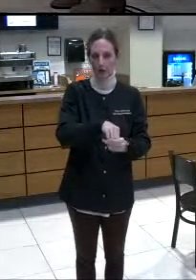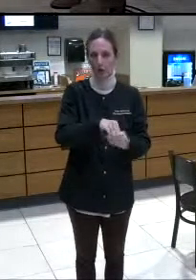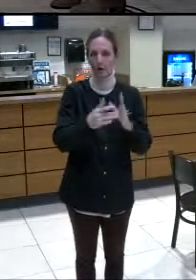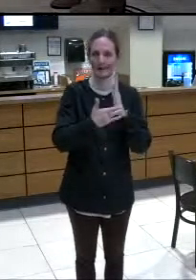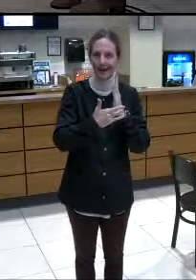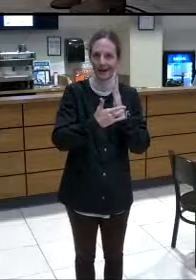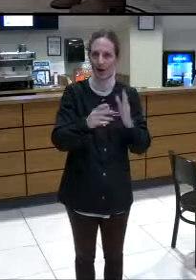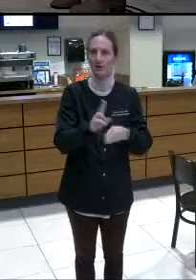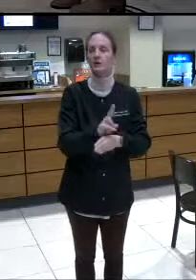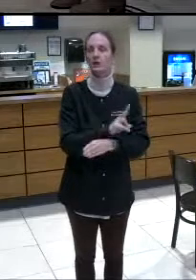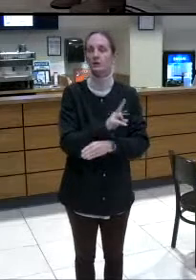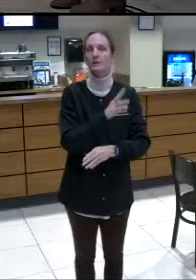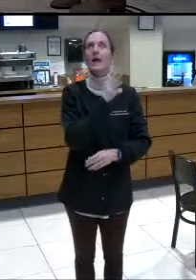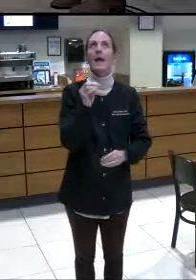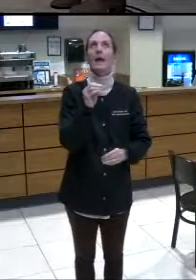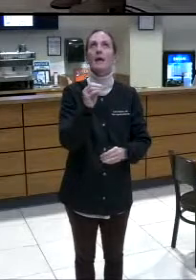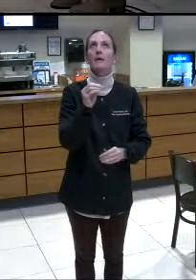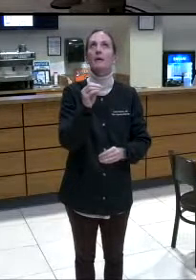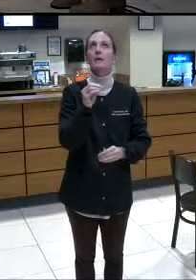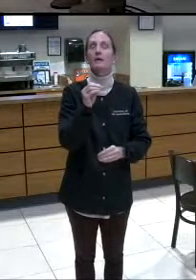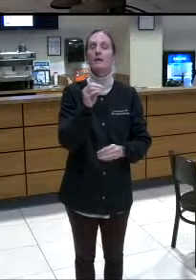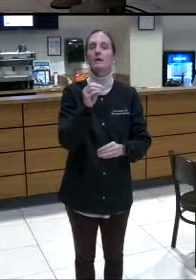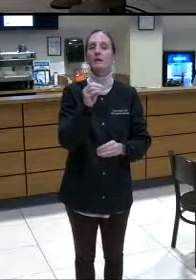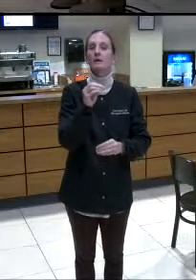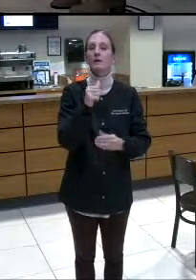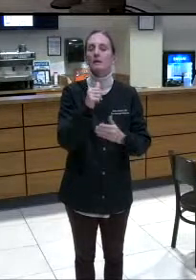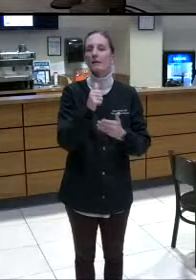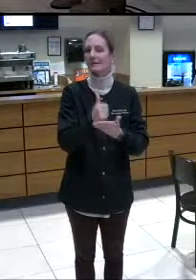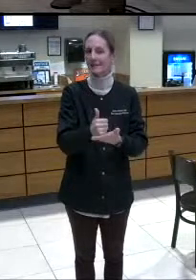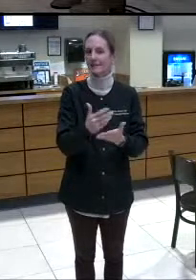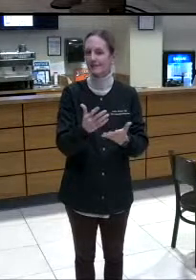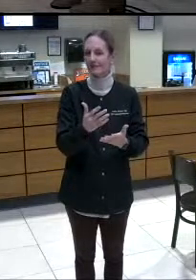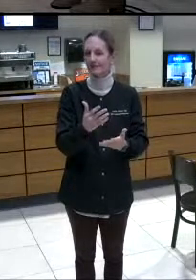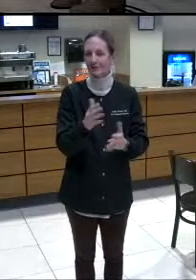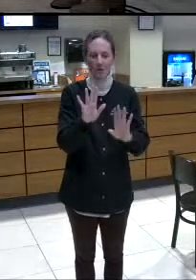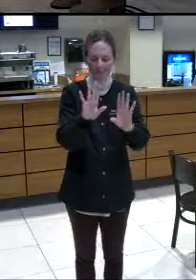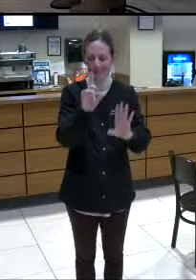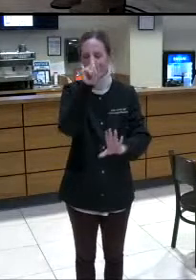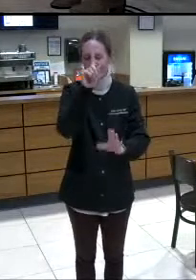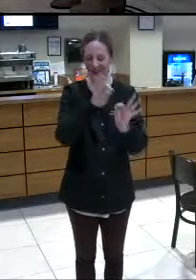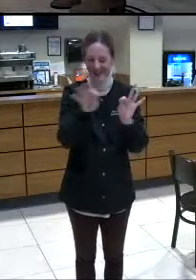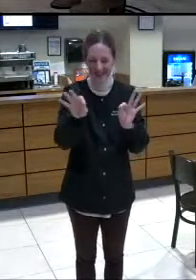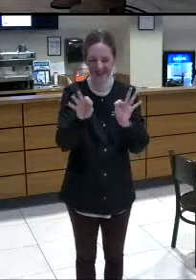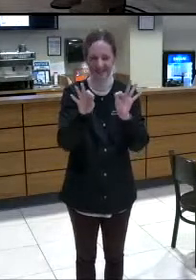usage and accessibility. And that's one. Okay.